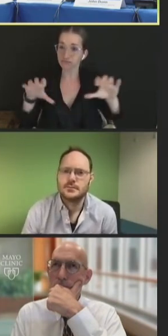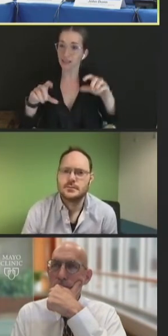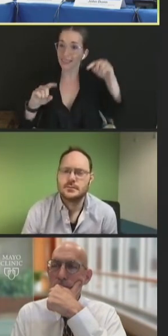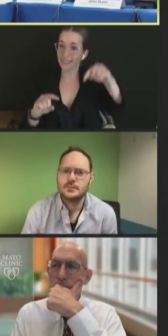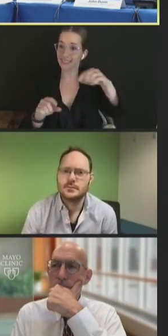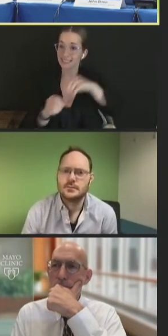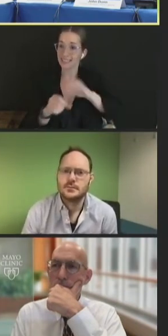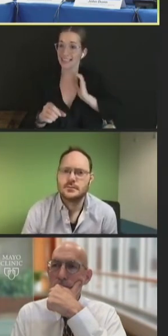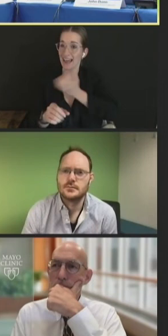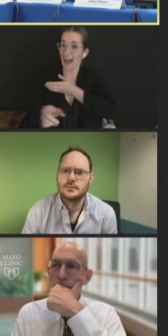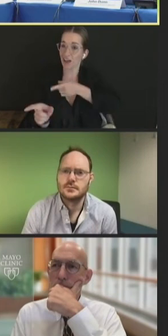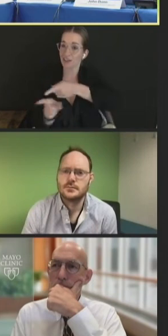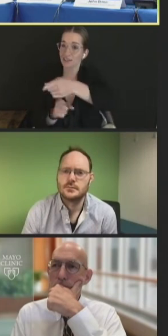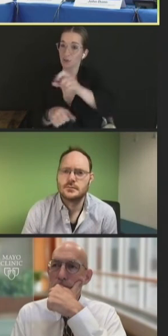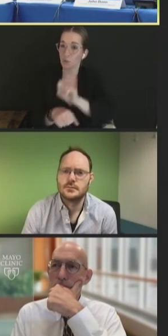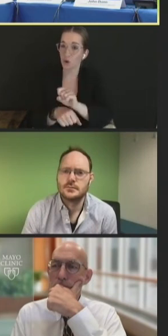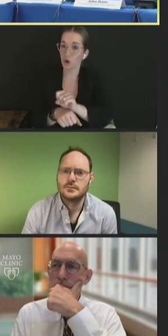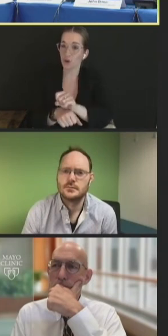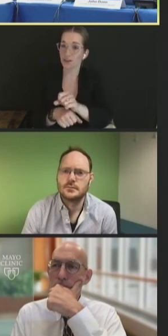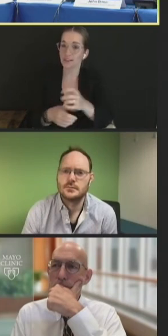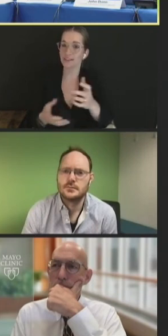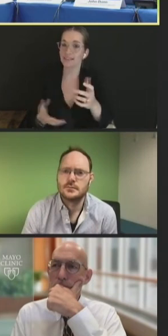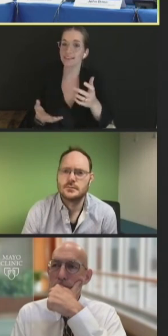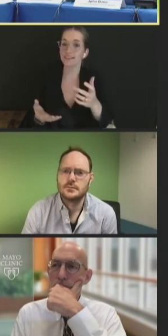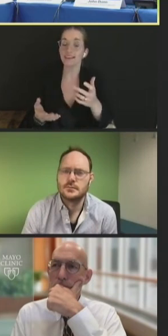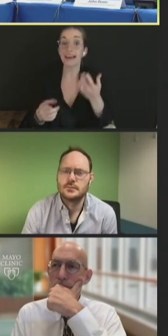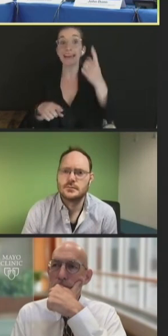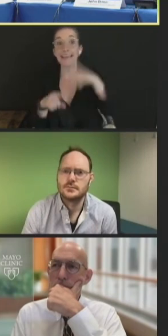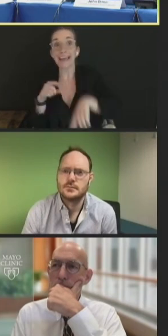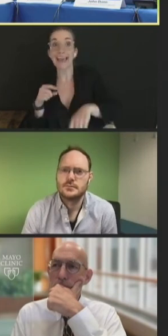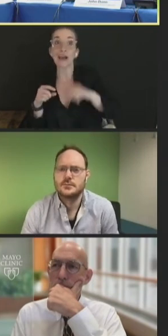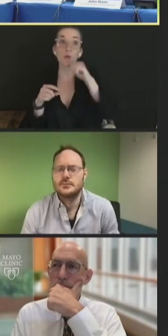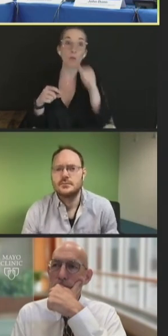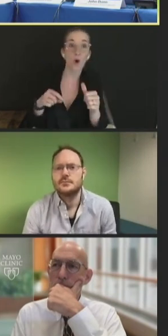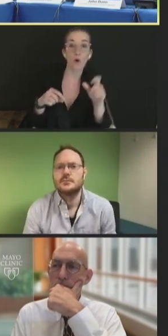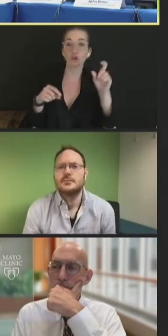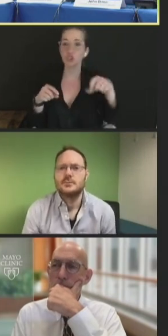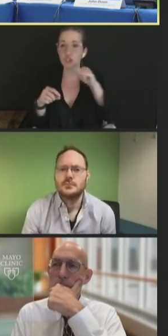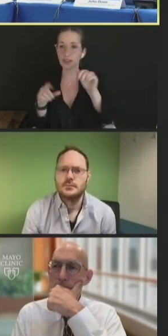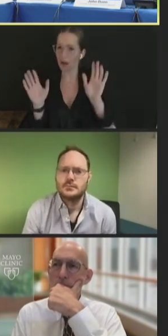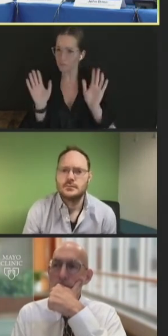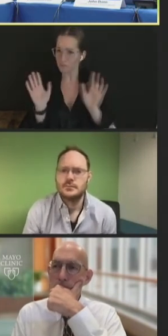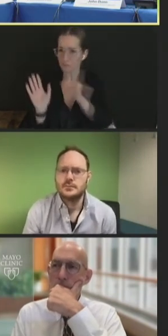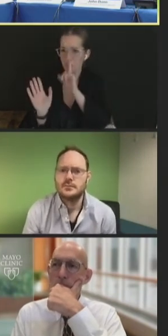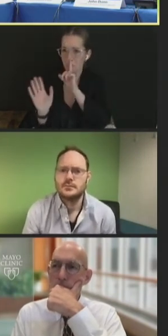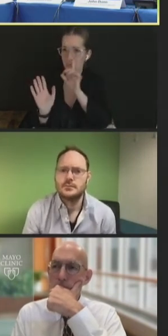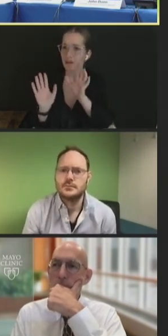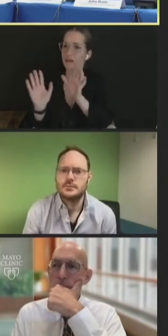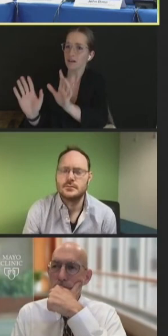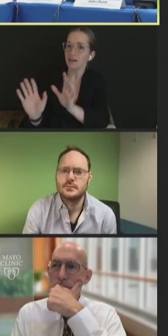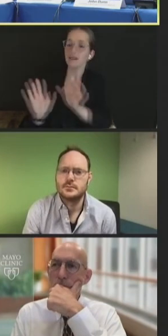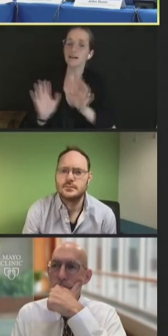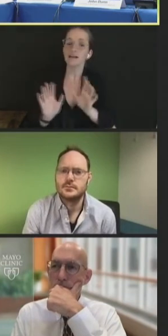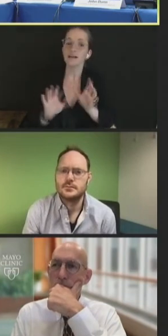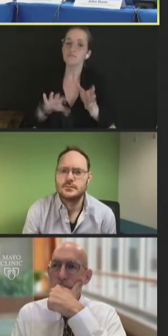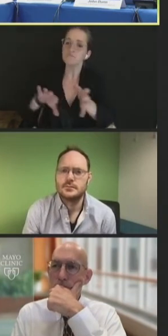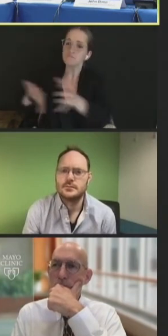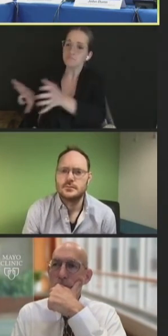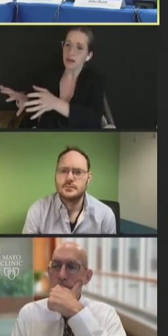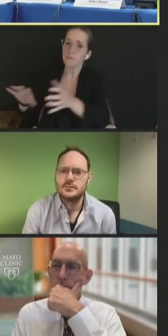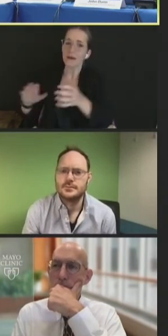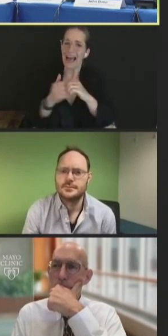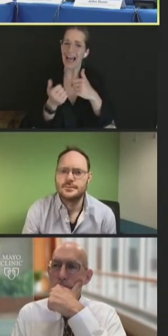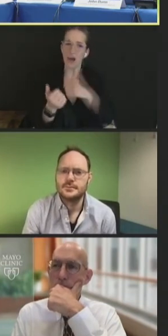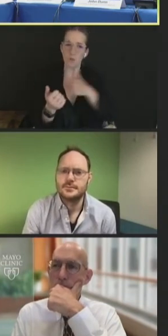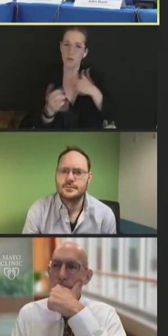not saying can't, won't, shouldn't, but just wondering, how do we get more information? And